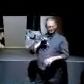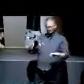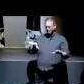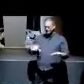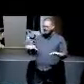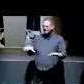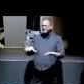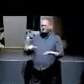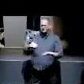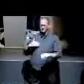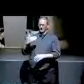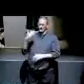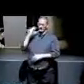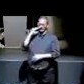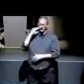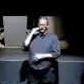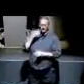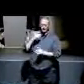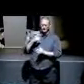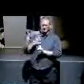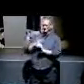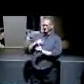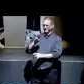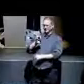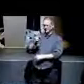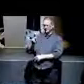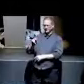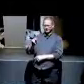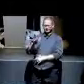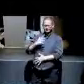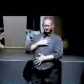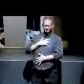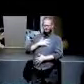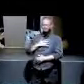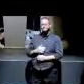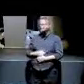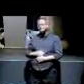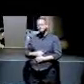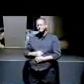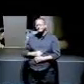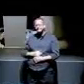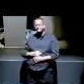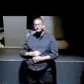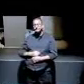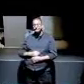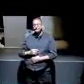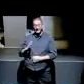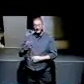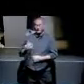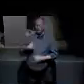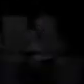we have all grown to know from our dear and beloved Mark Medoff. He will truly be missed.